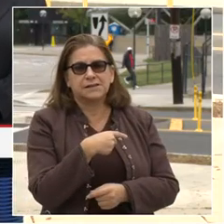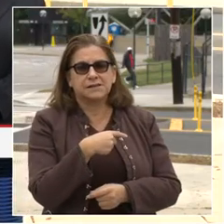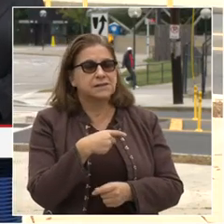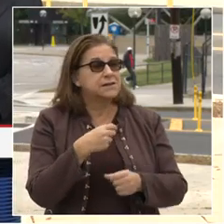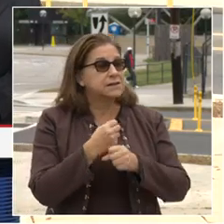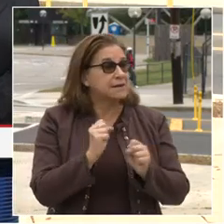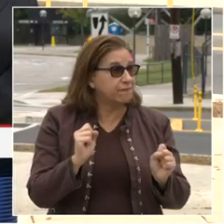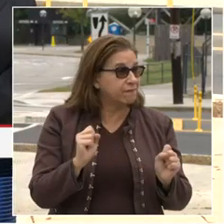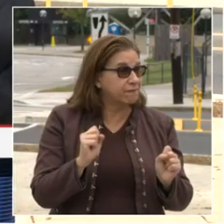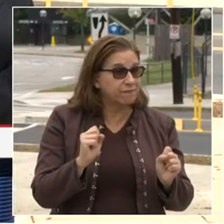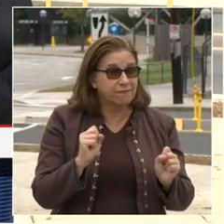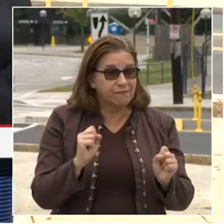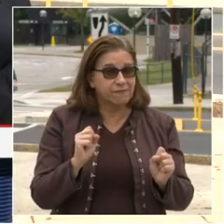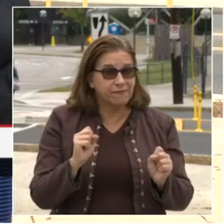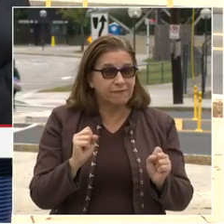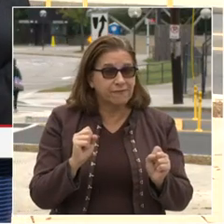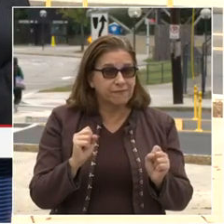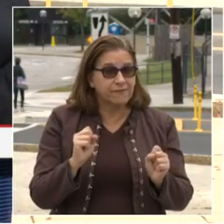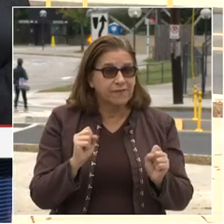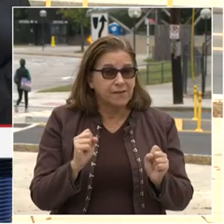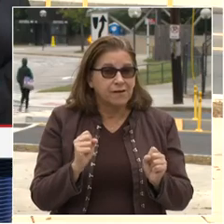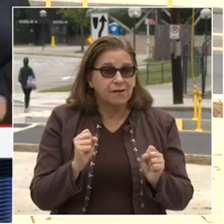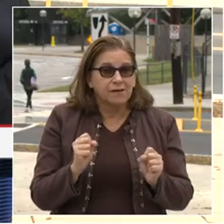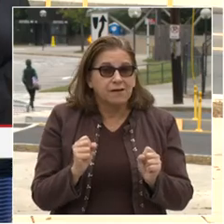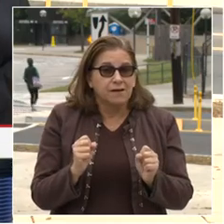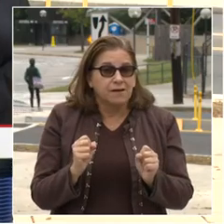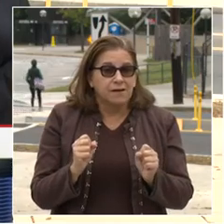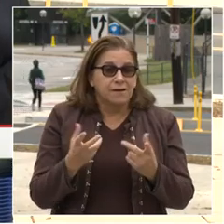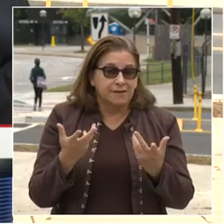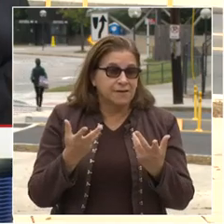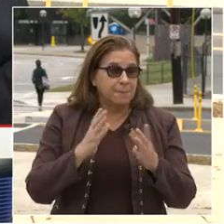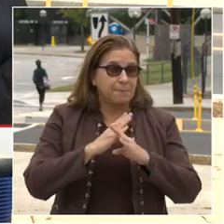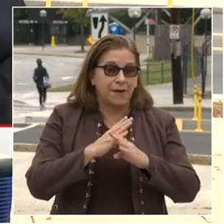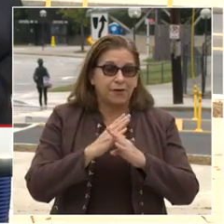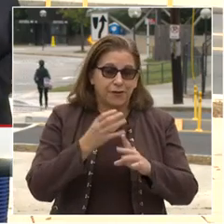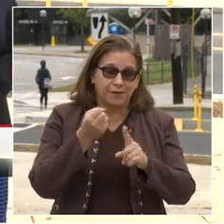that may impact travel lanes and parking lanes.